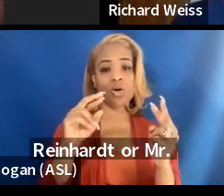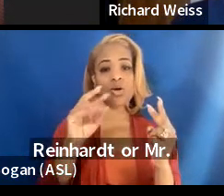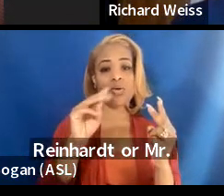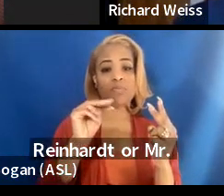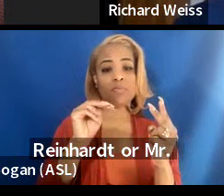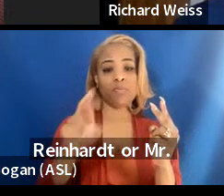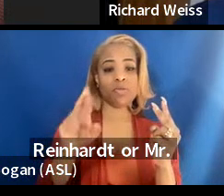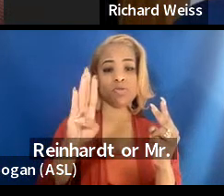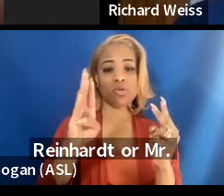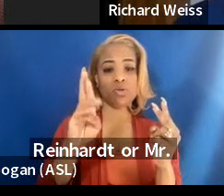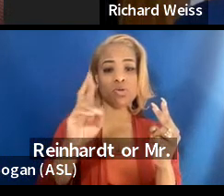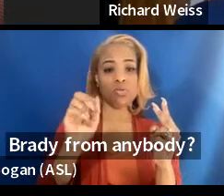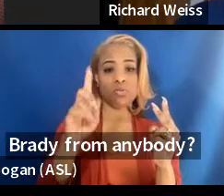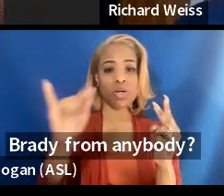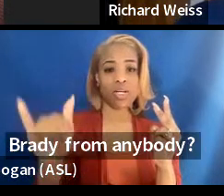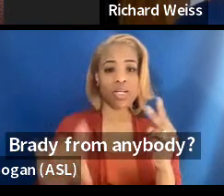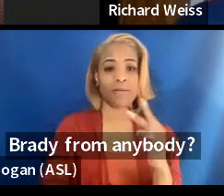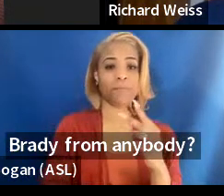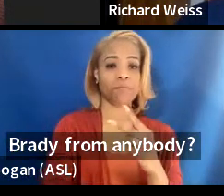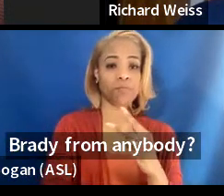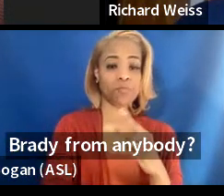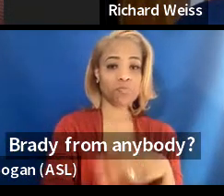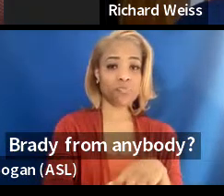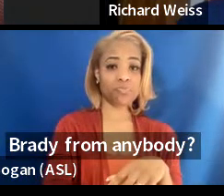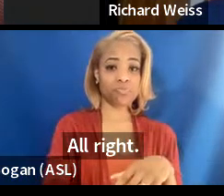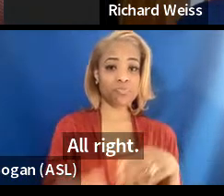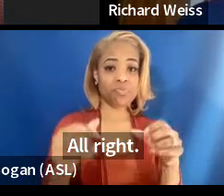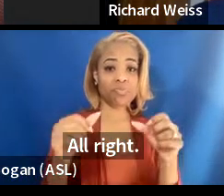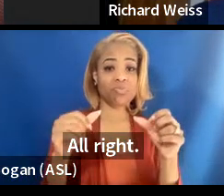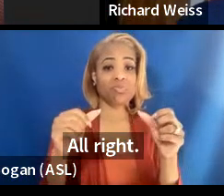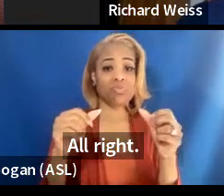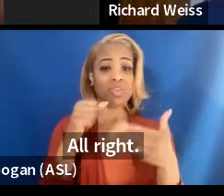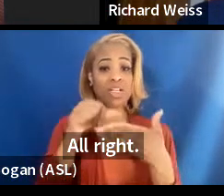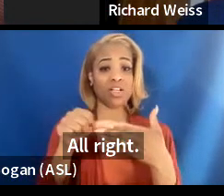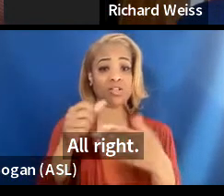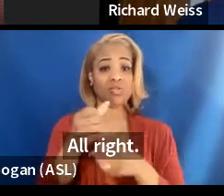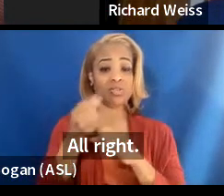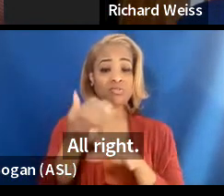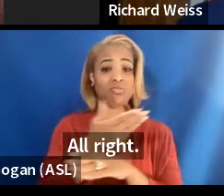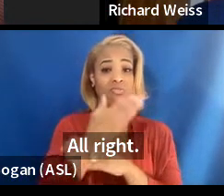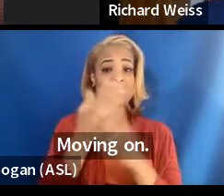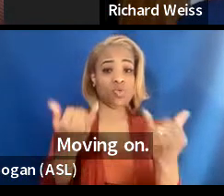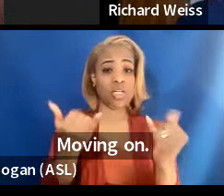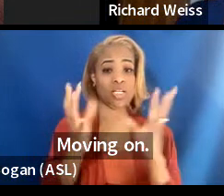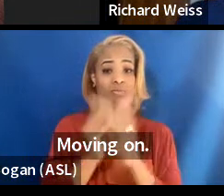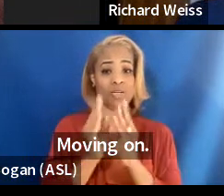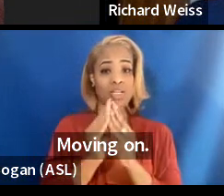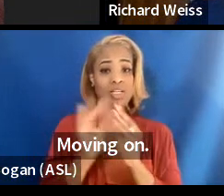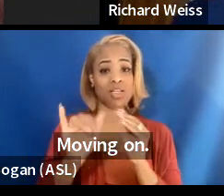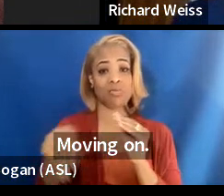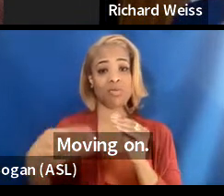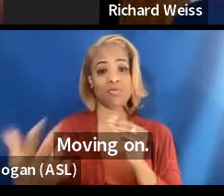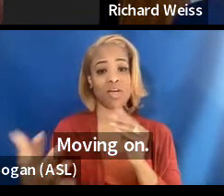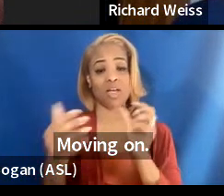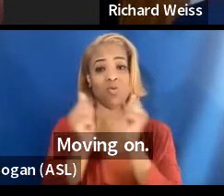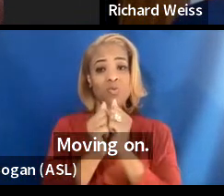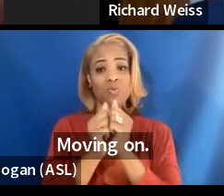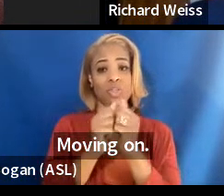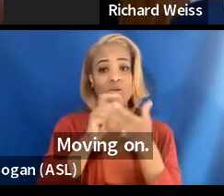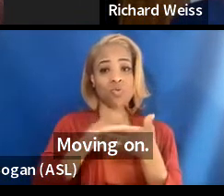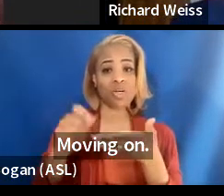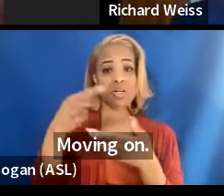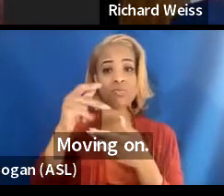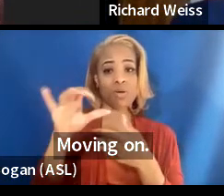All righty. Moving on, correspondence received in advance of our meeting today was provided along with the written